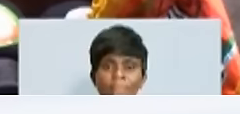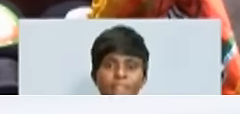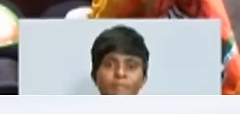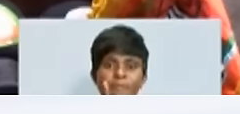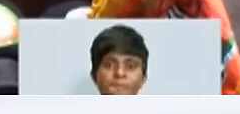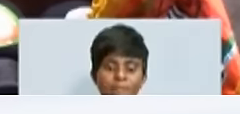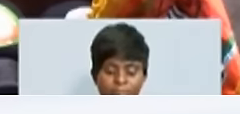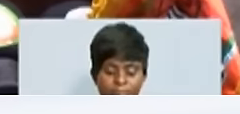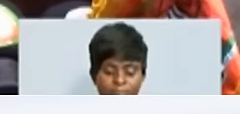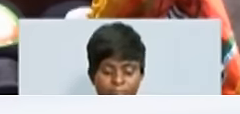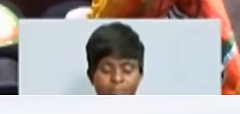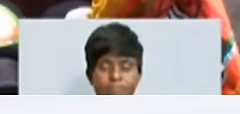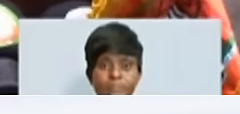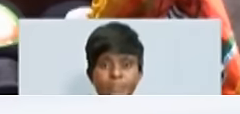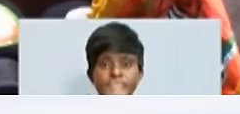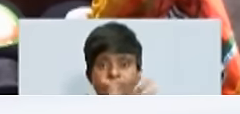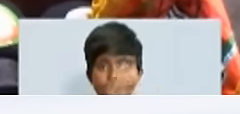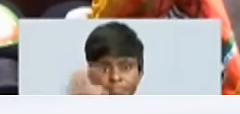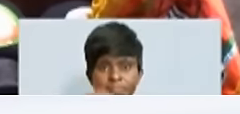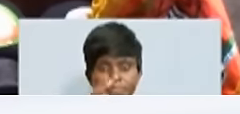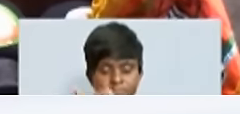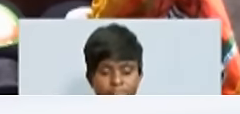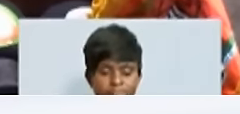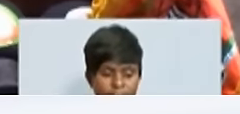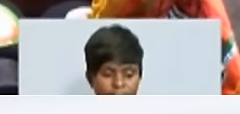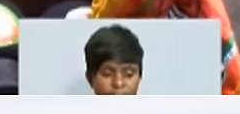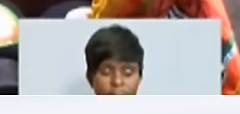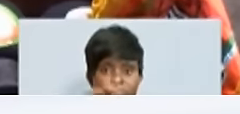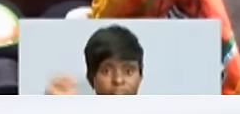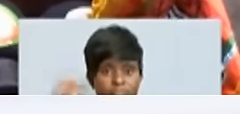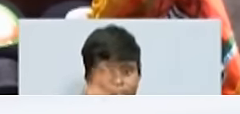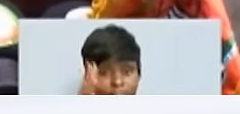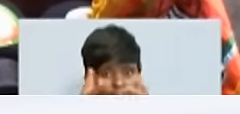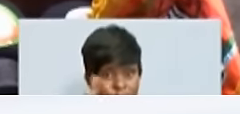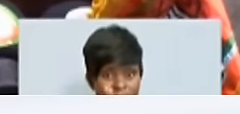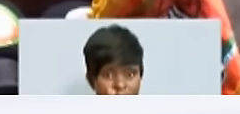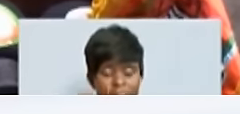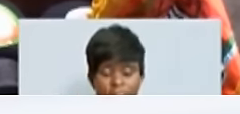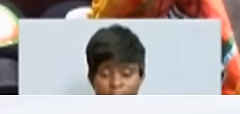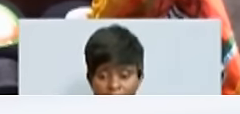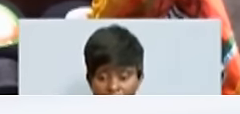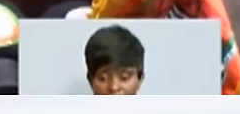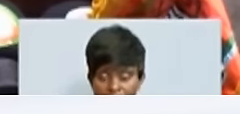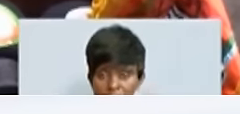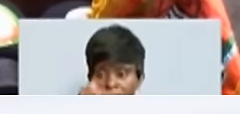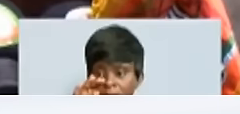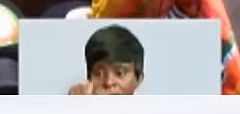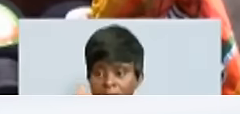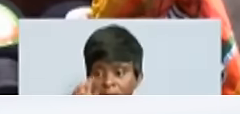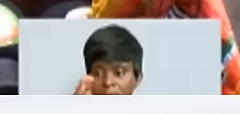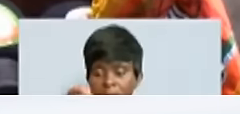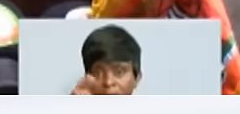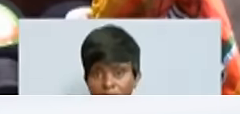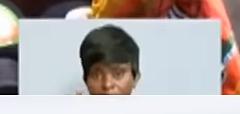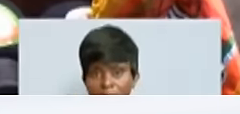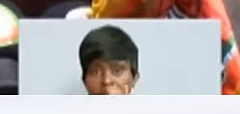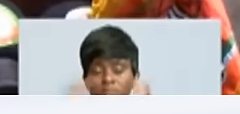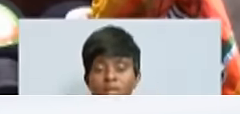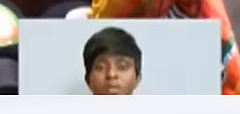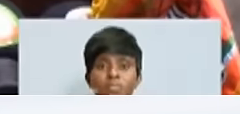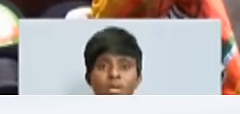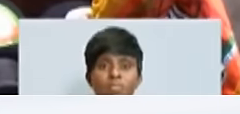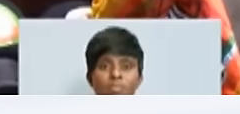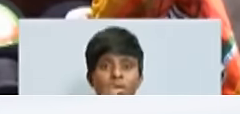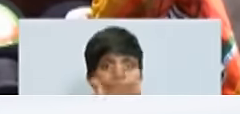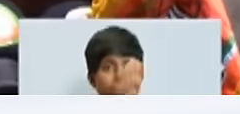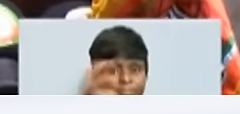of forests and forest resources across the globe, carbon trading, carbon market becomes extremely essential. Forests